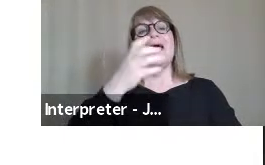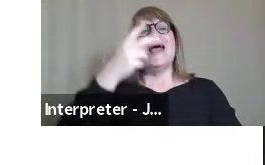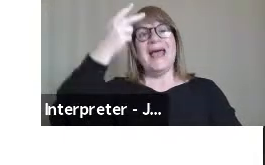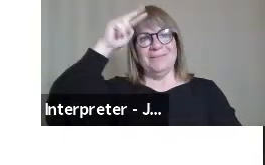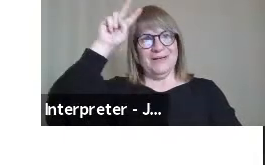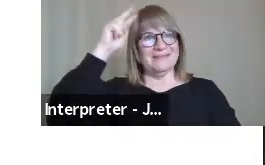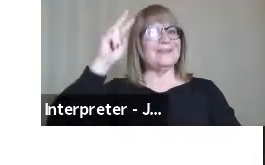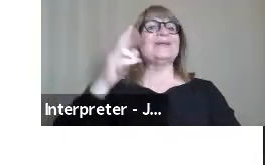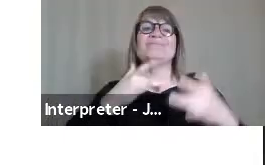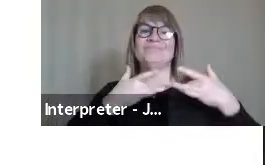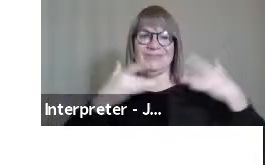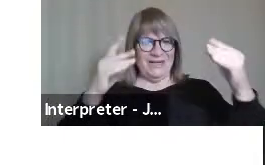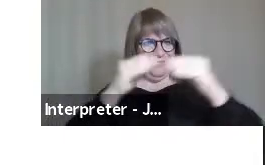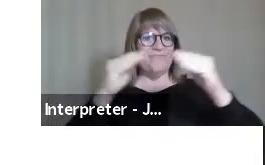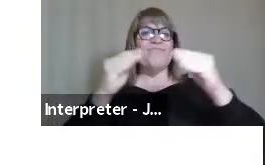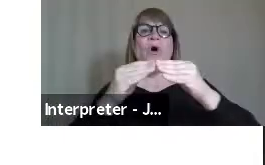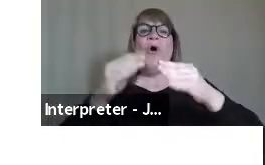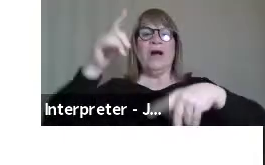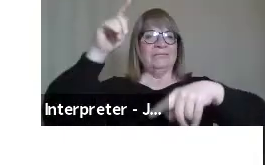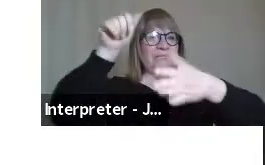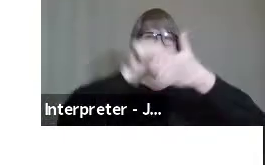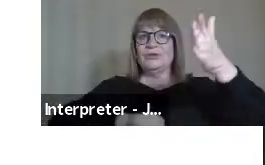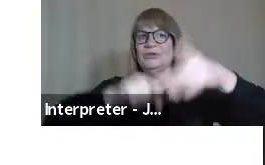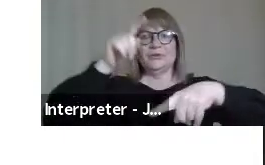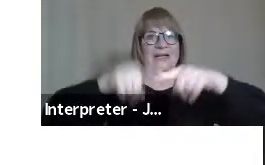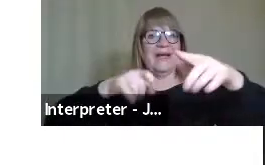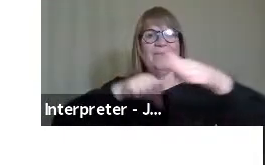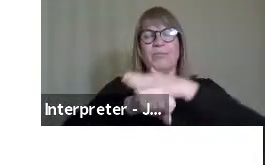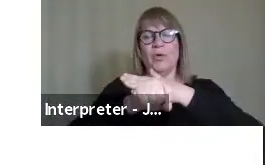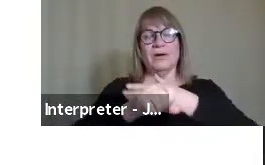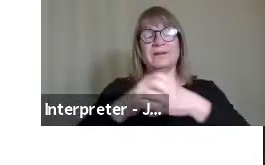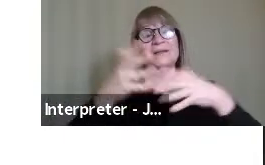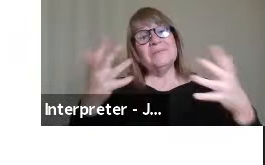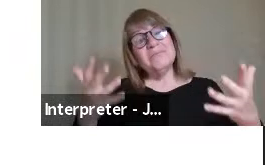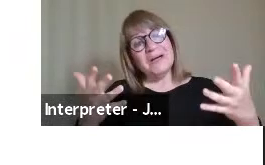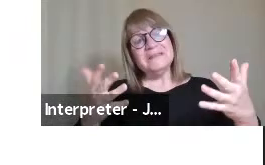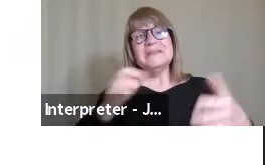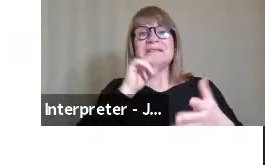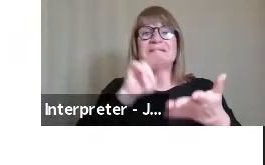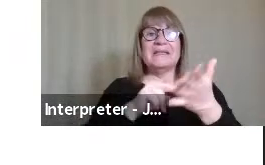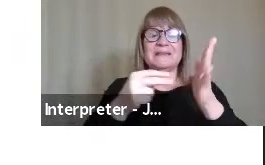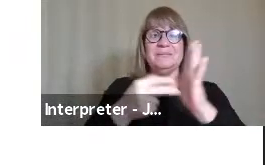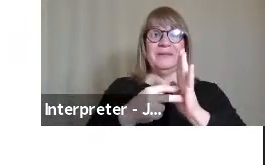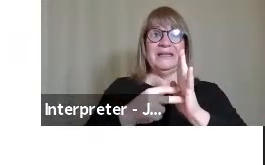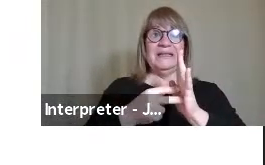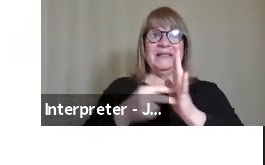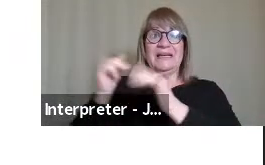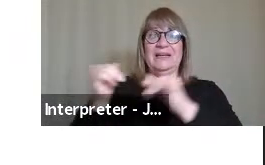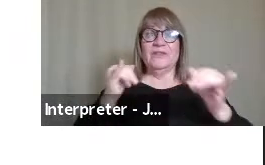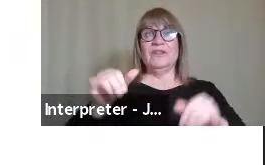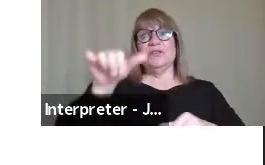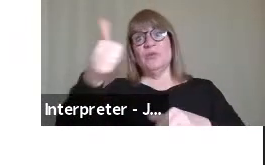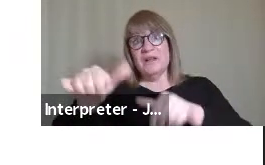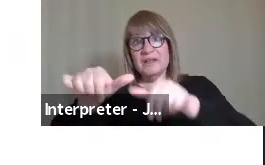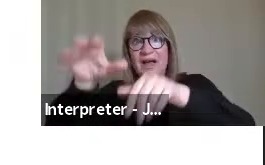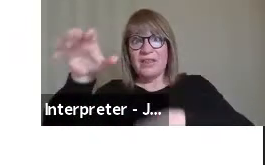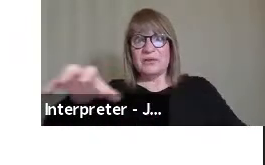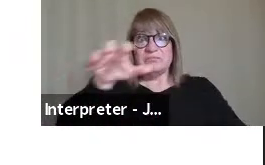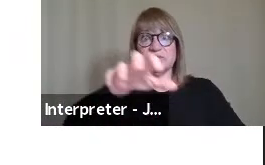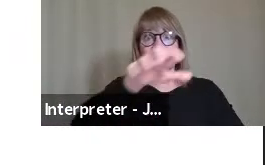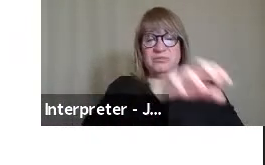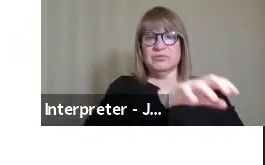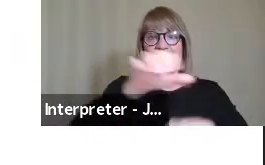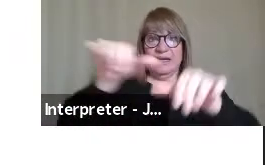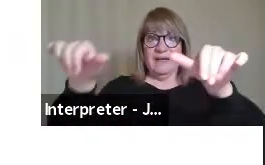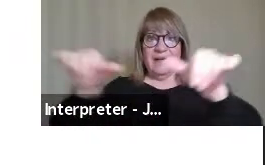be sterilized than u.s born women and girls but this doesn't mean of course that individuals from other regions who weren't statistically significant